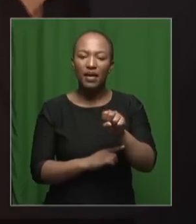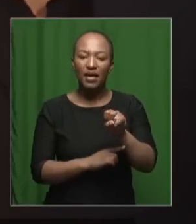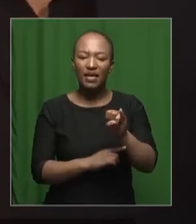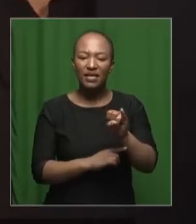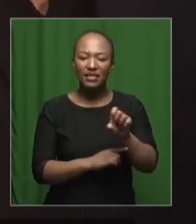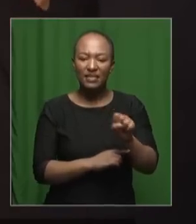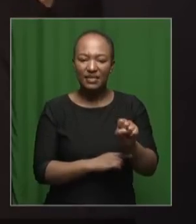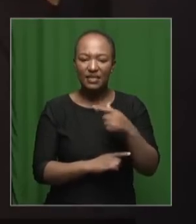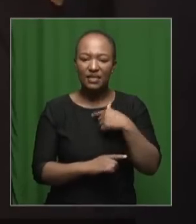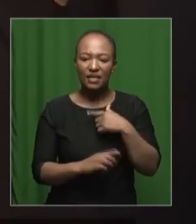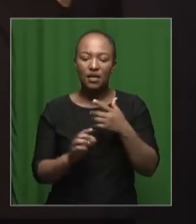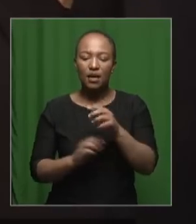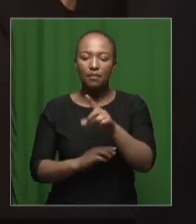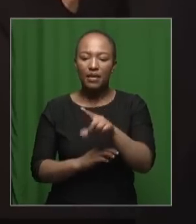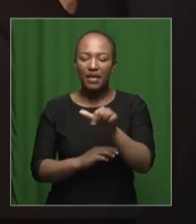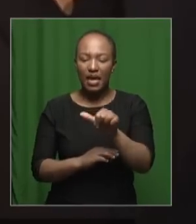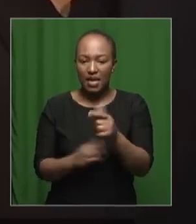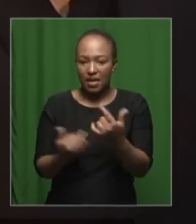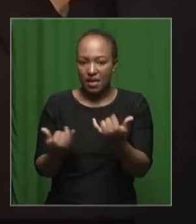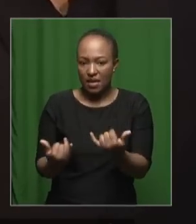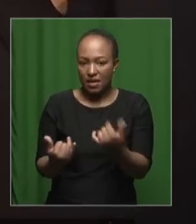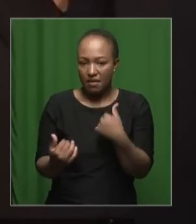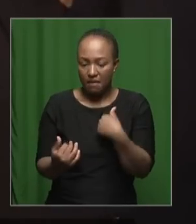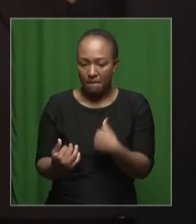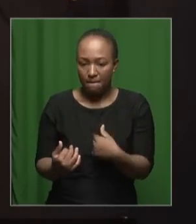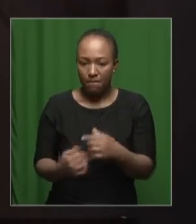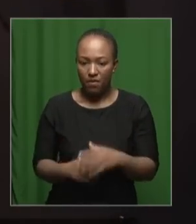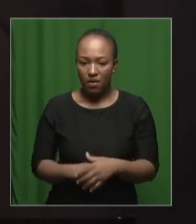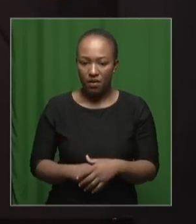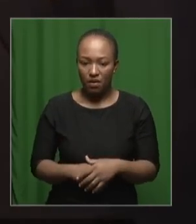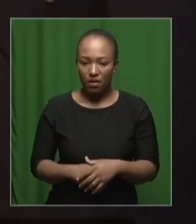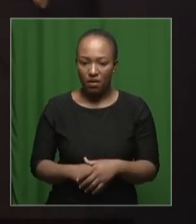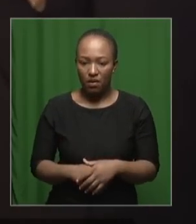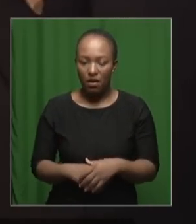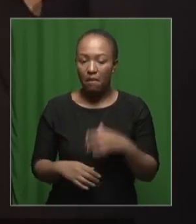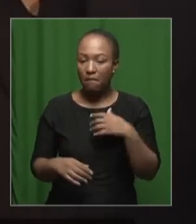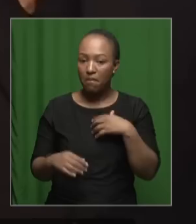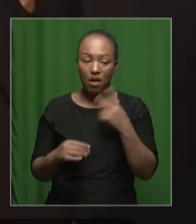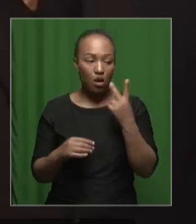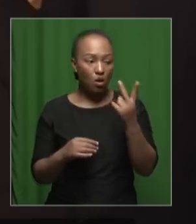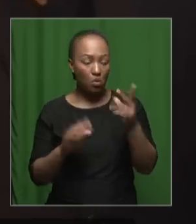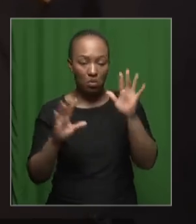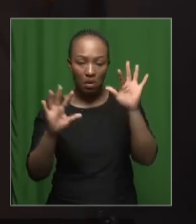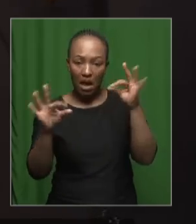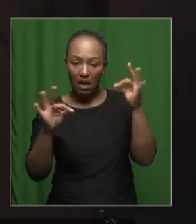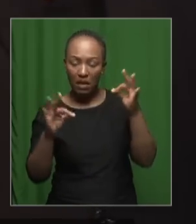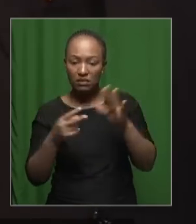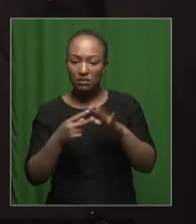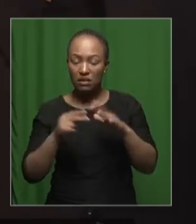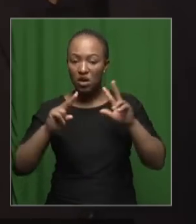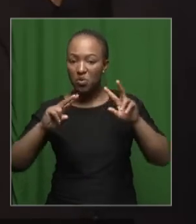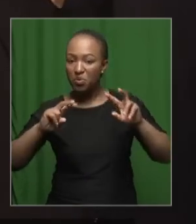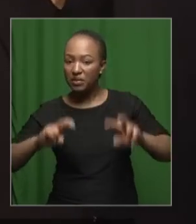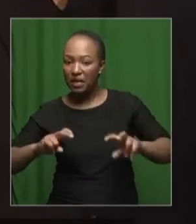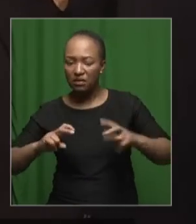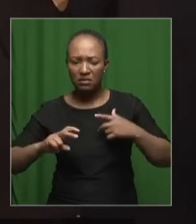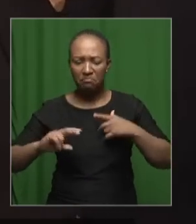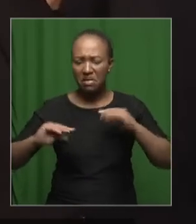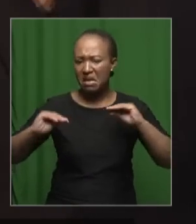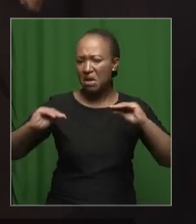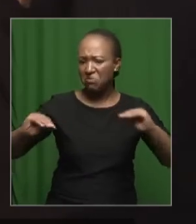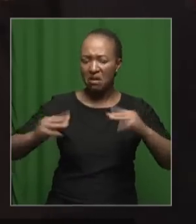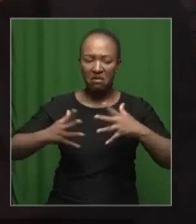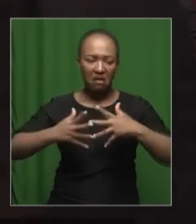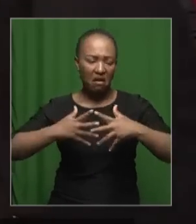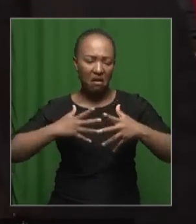sway this in another way to say that I'm not going to look at analysis or research, and I'm not here to educate anyone,